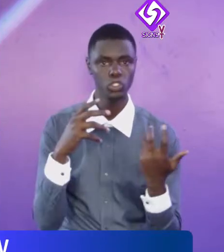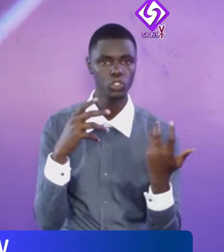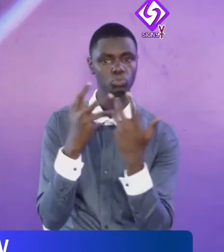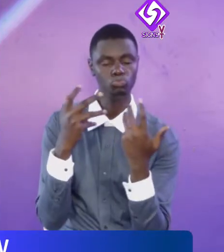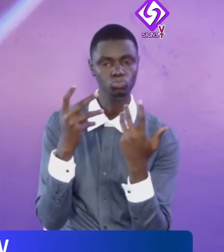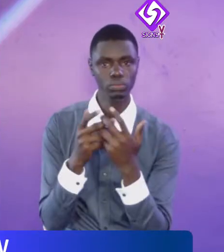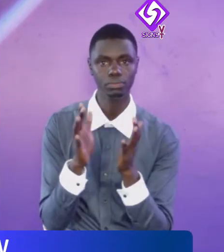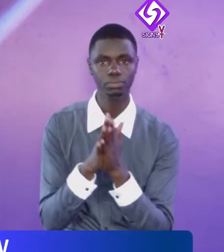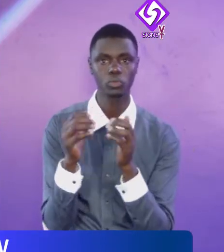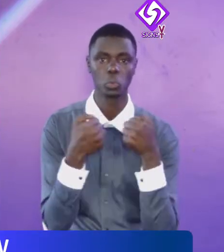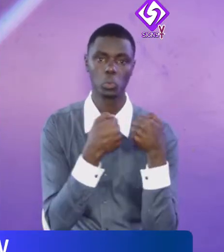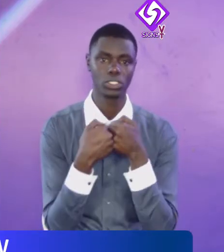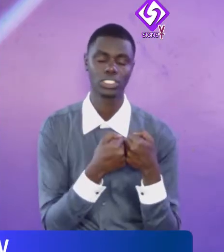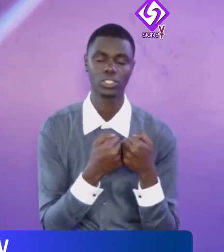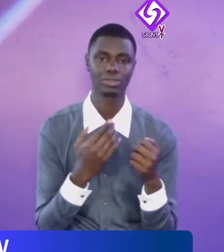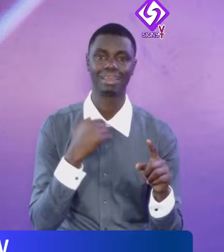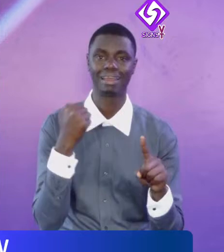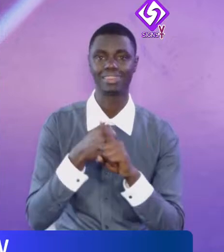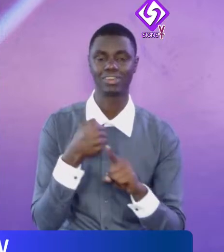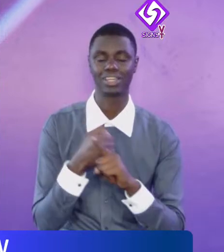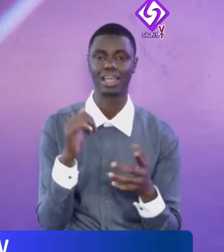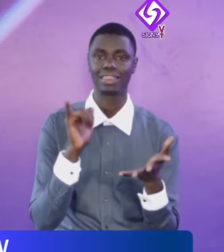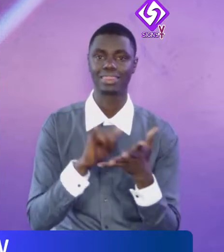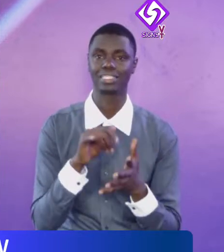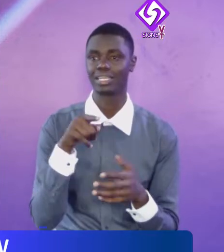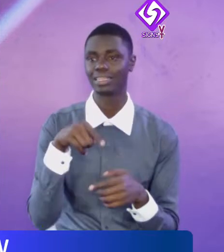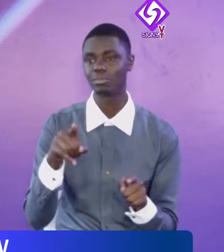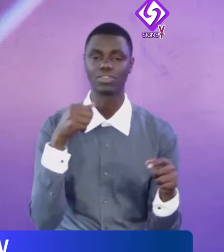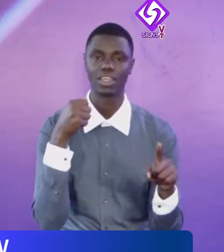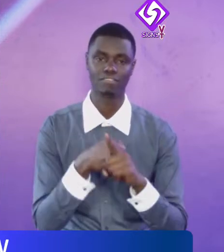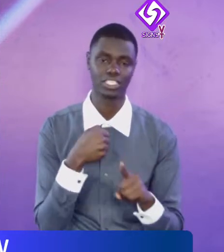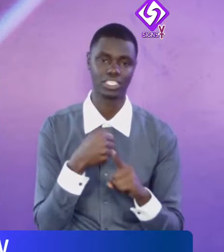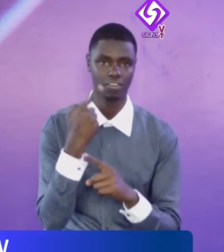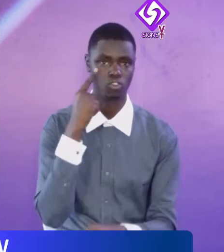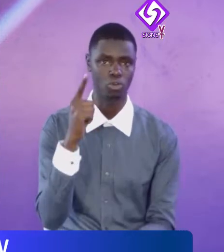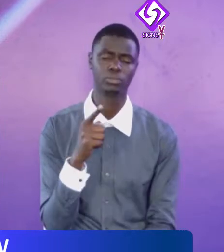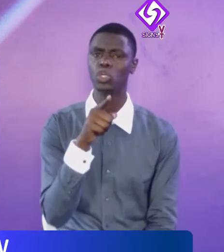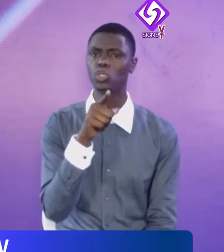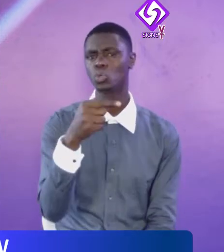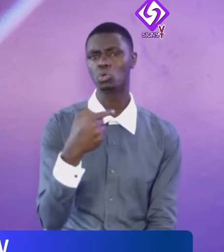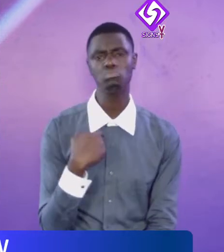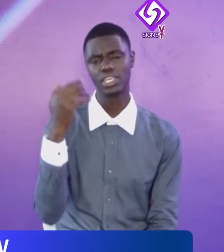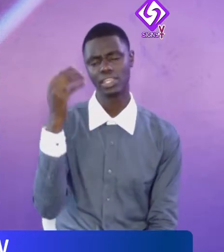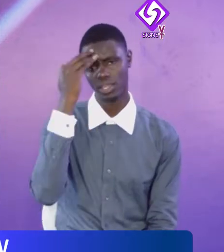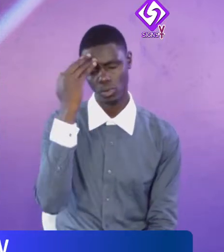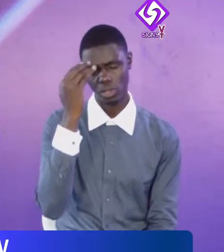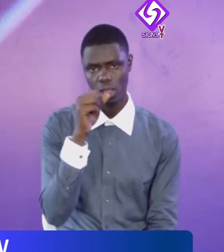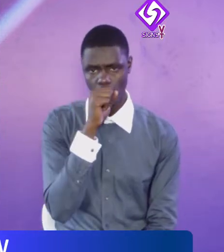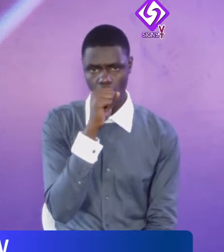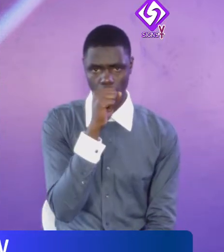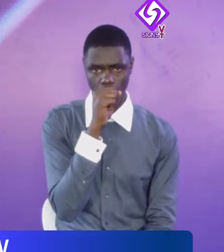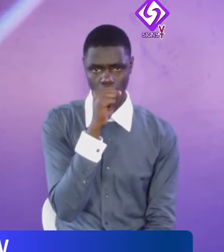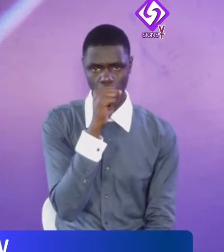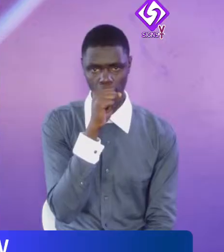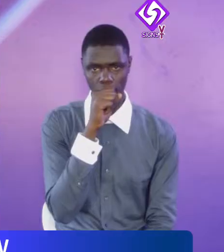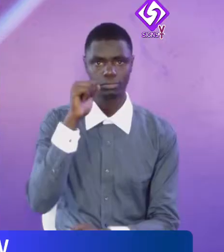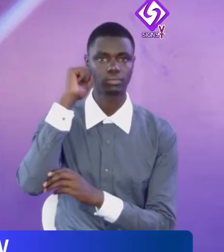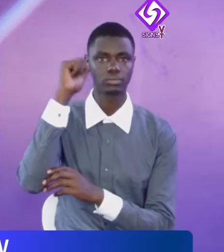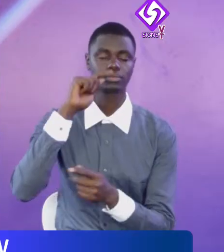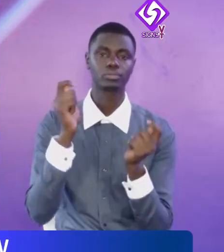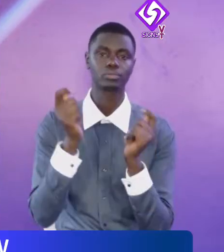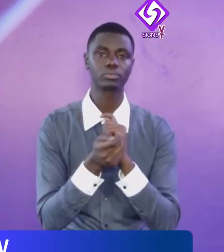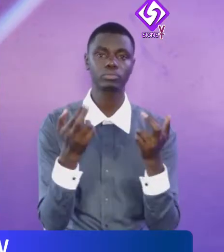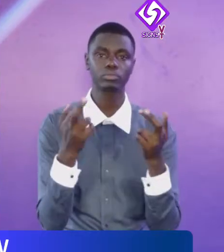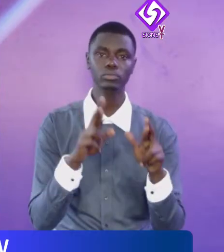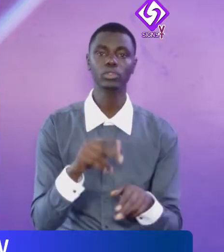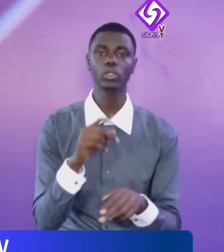the struggles and the fight that they are fighting for. But you and I know that for political changes to happen, one